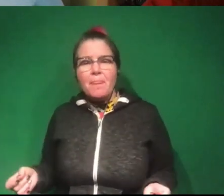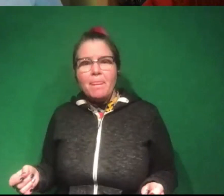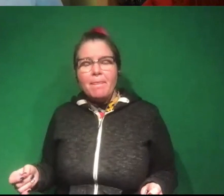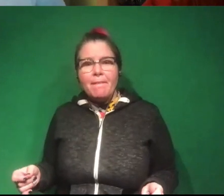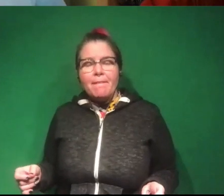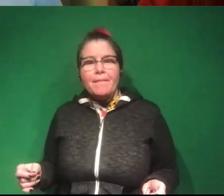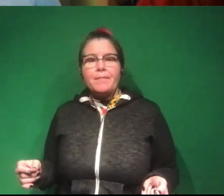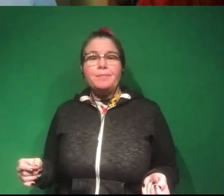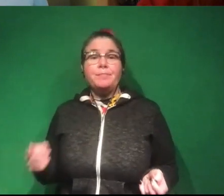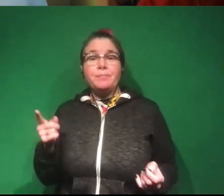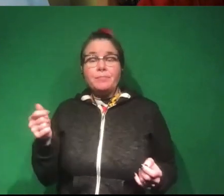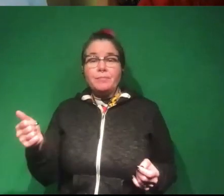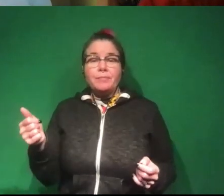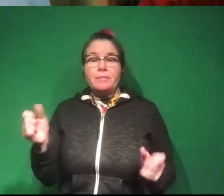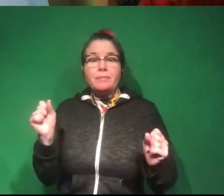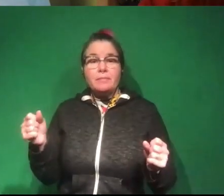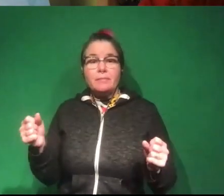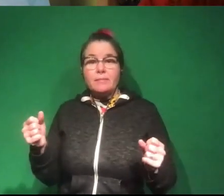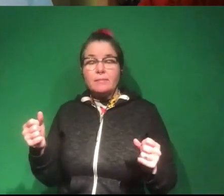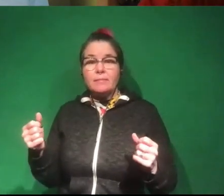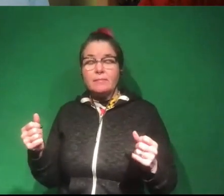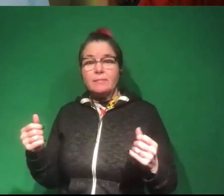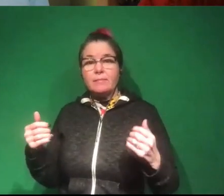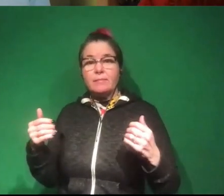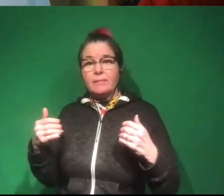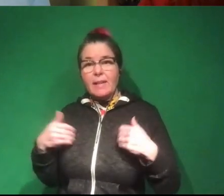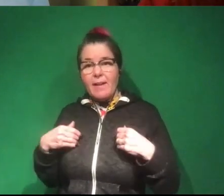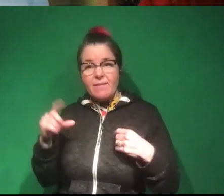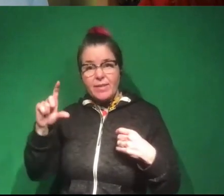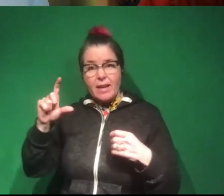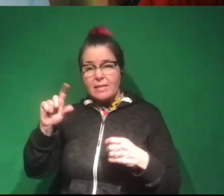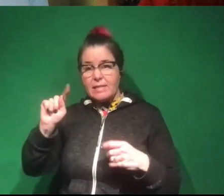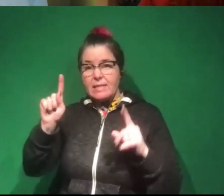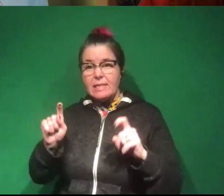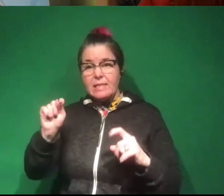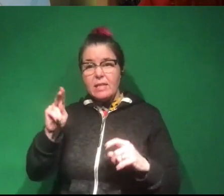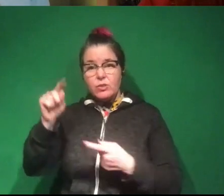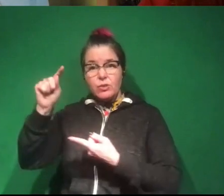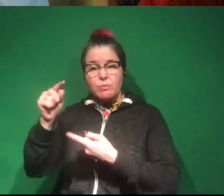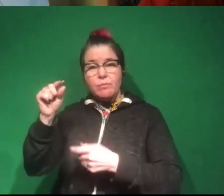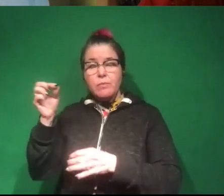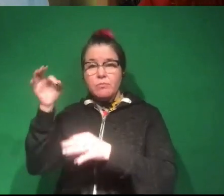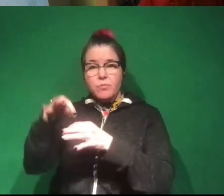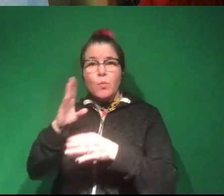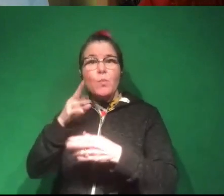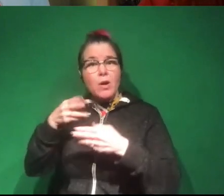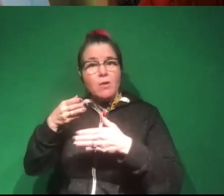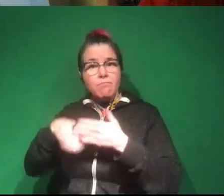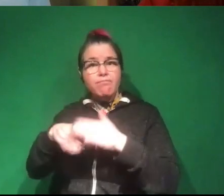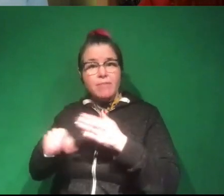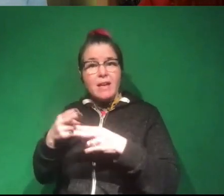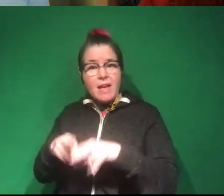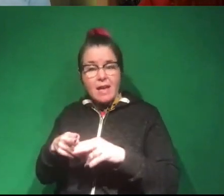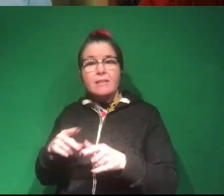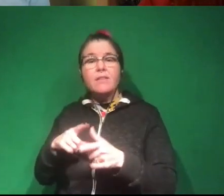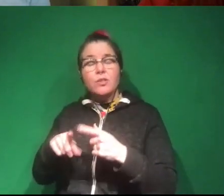And you can just have that hang out in a little test tube with some water, and she'll have her first batch of eggs, and all of a sudden you can start a nice